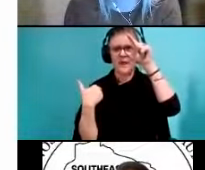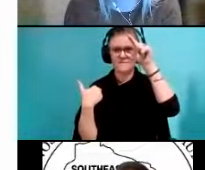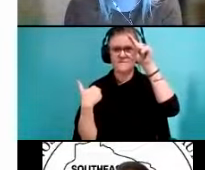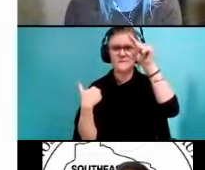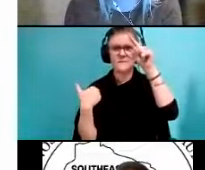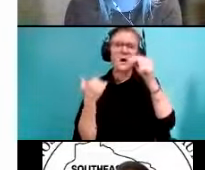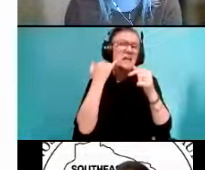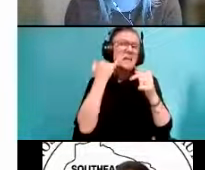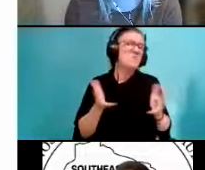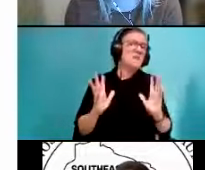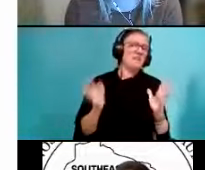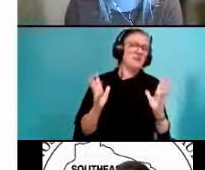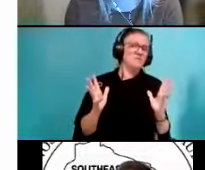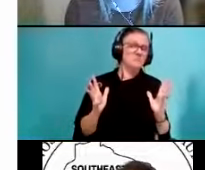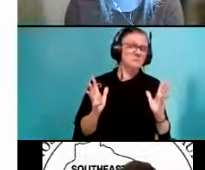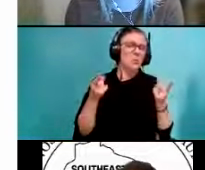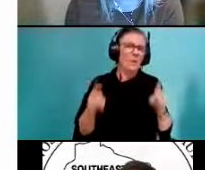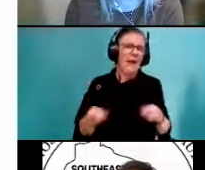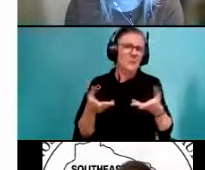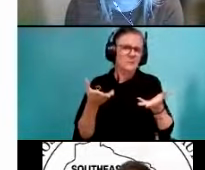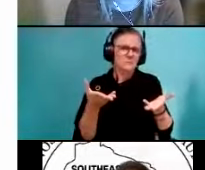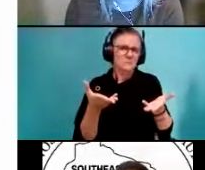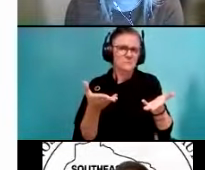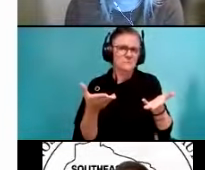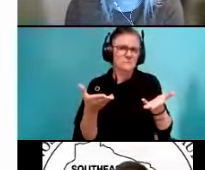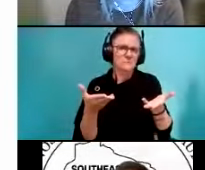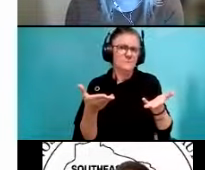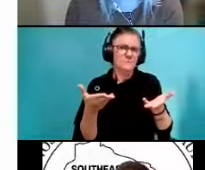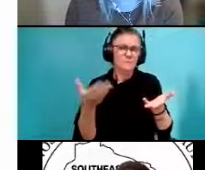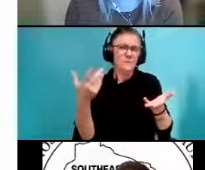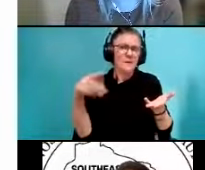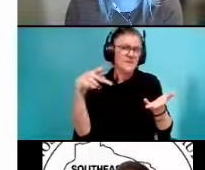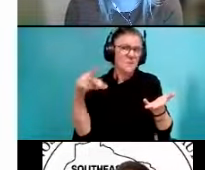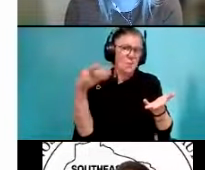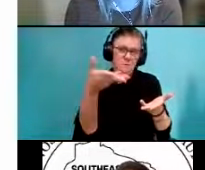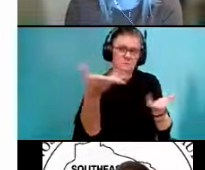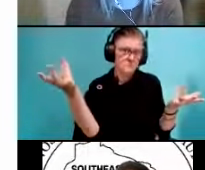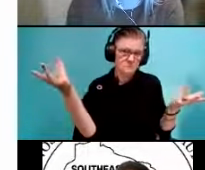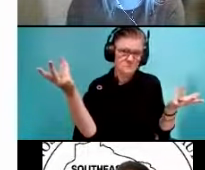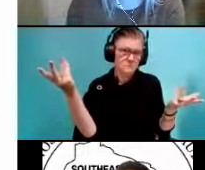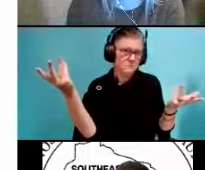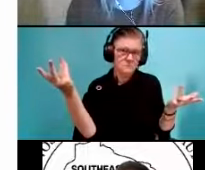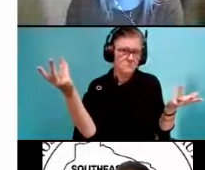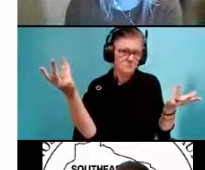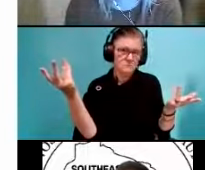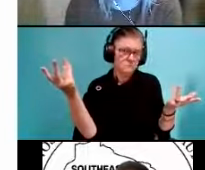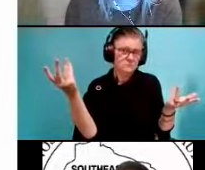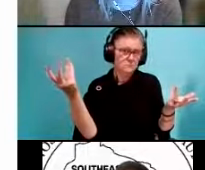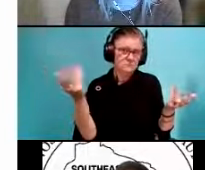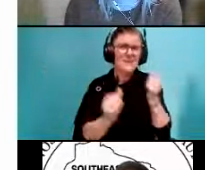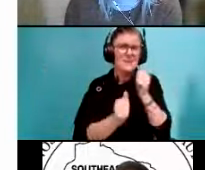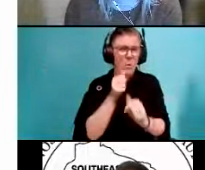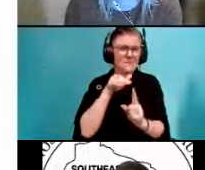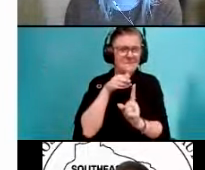what if we didn't do anything in this quarter? What would we have? And we'd have the purple line, which runs mostly on 27th